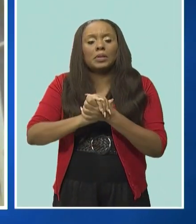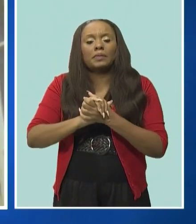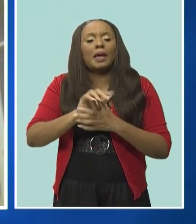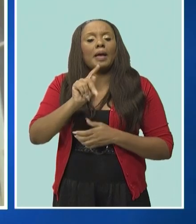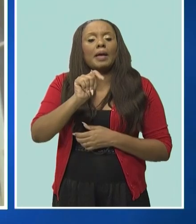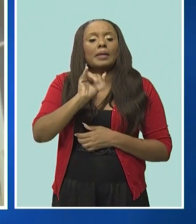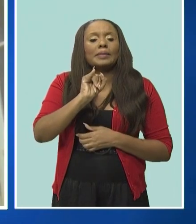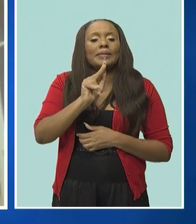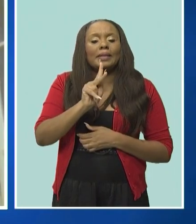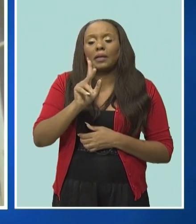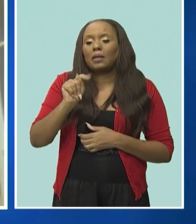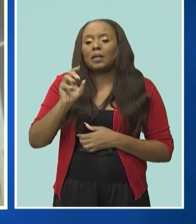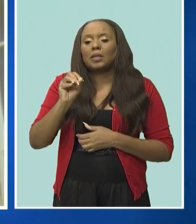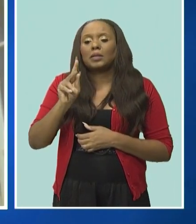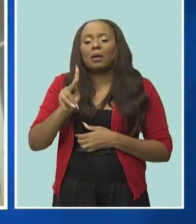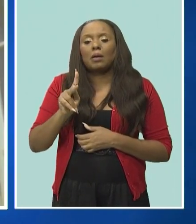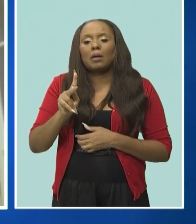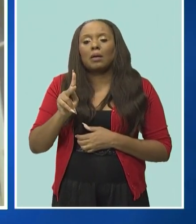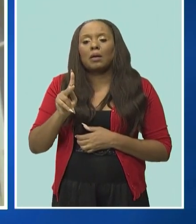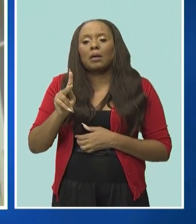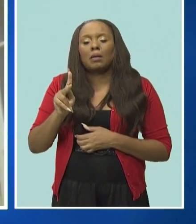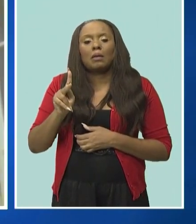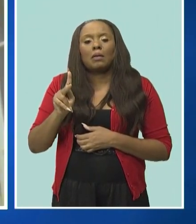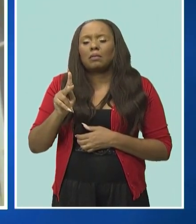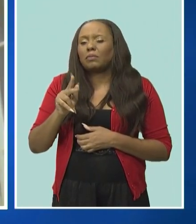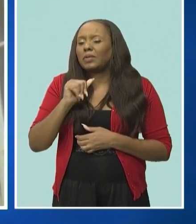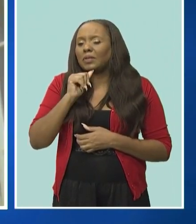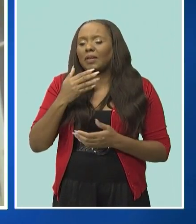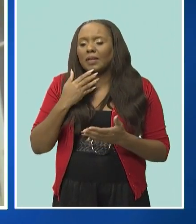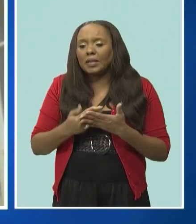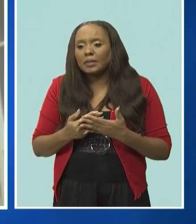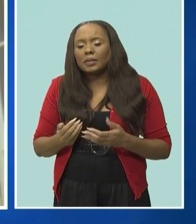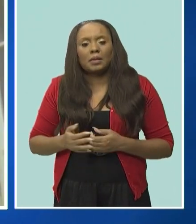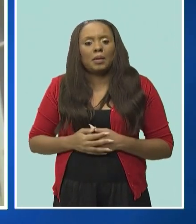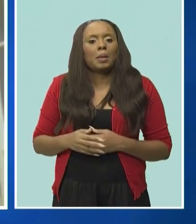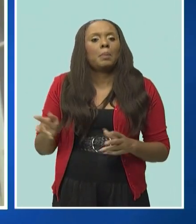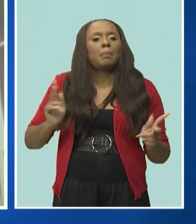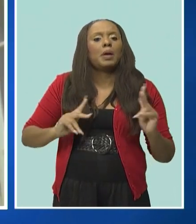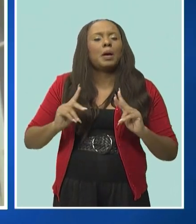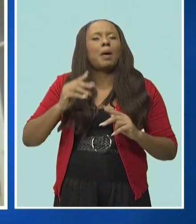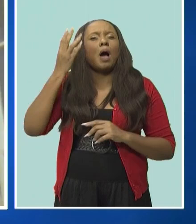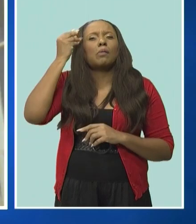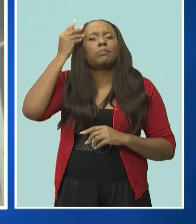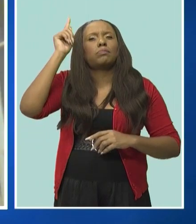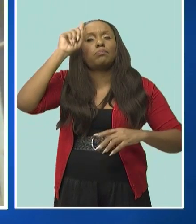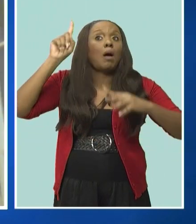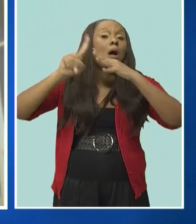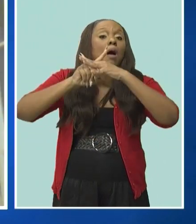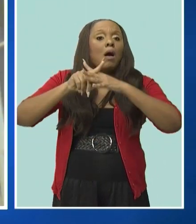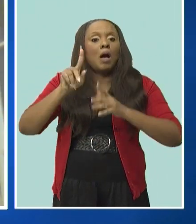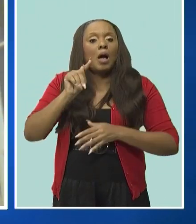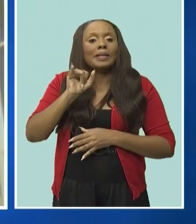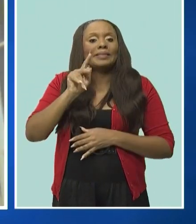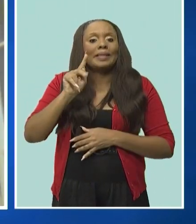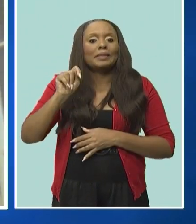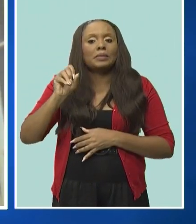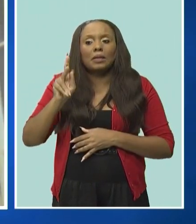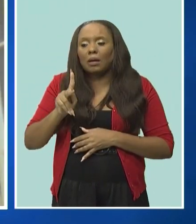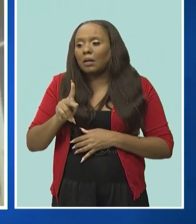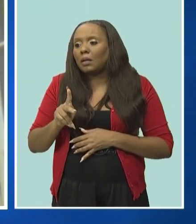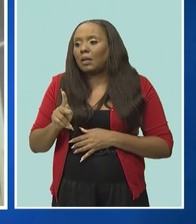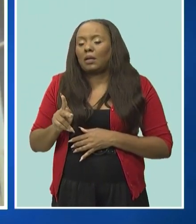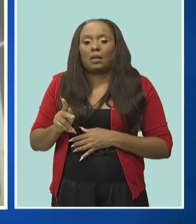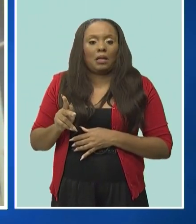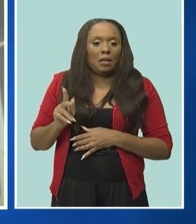of TikTok was nothing good. It is to keep people glued to a machine, and the algorithm that keeps feeding that content